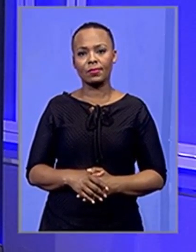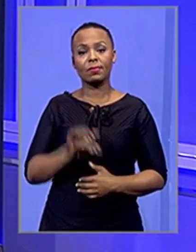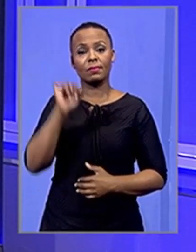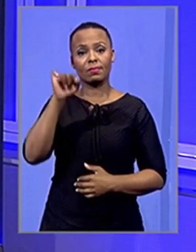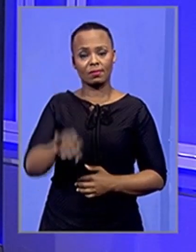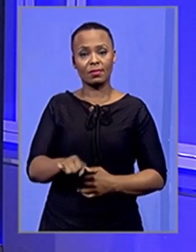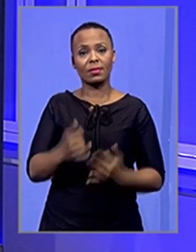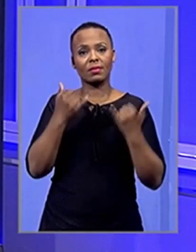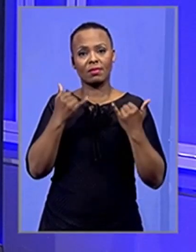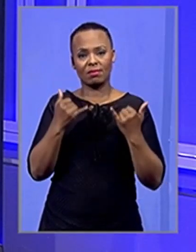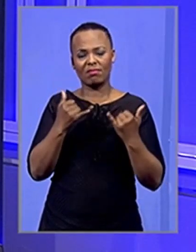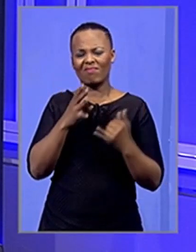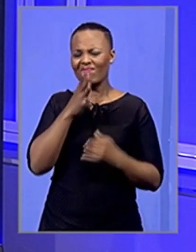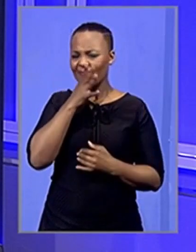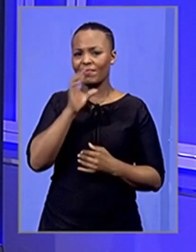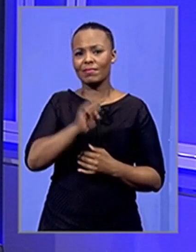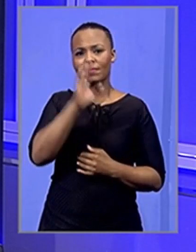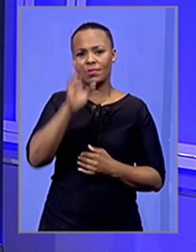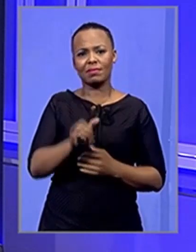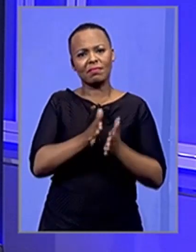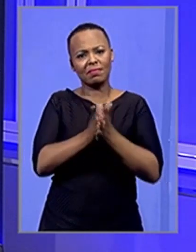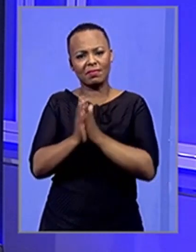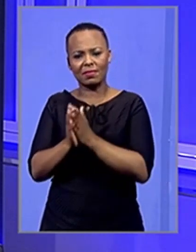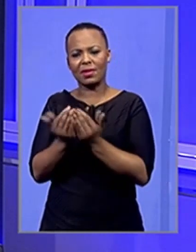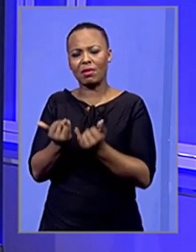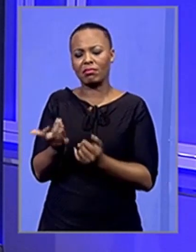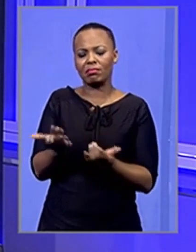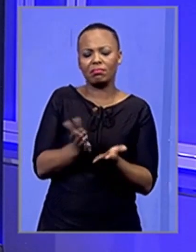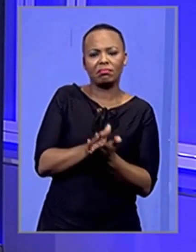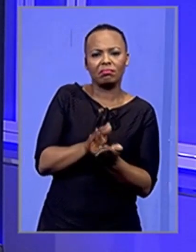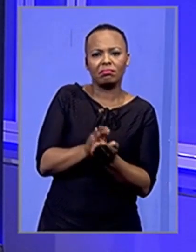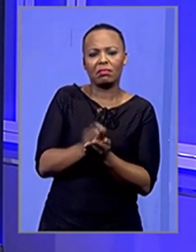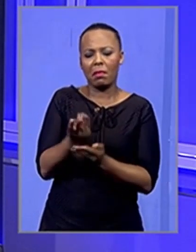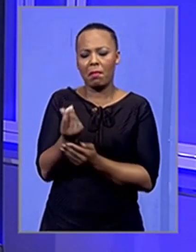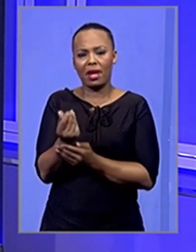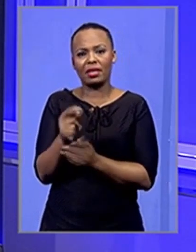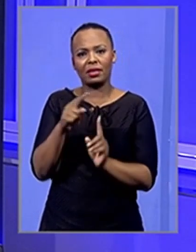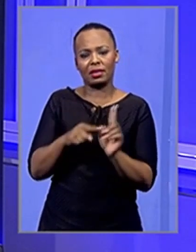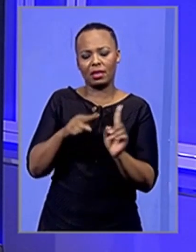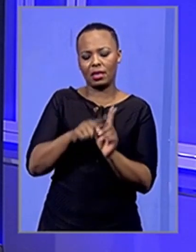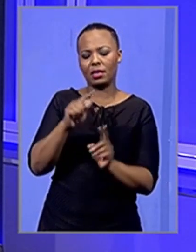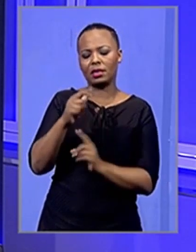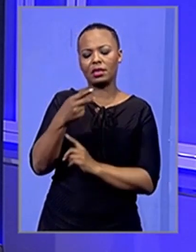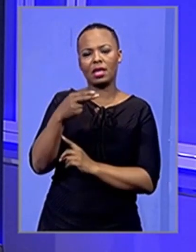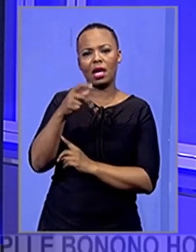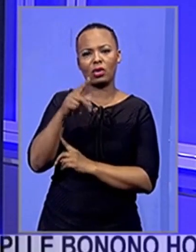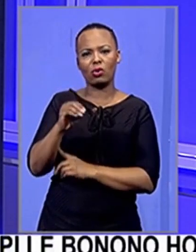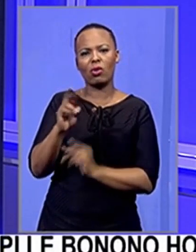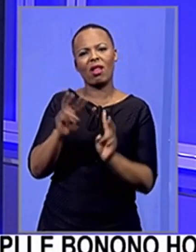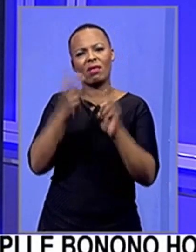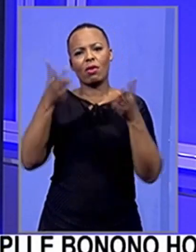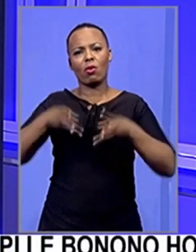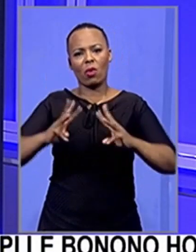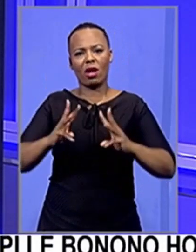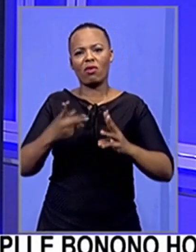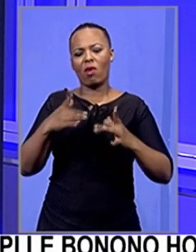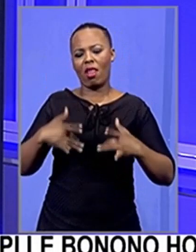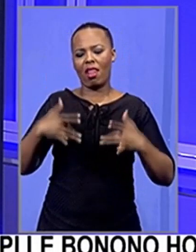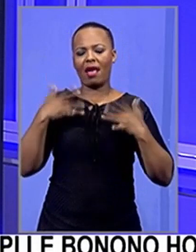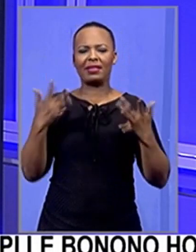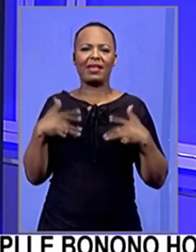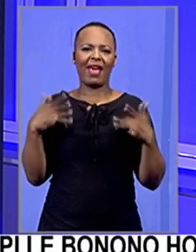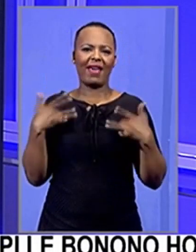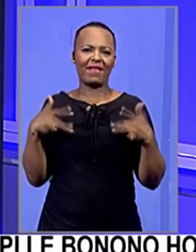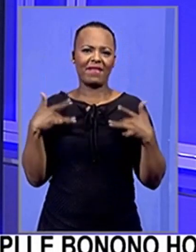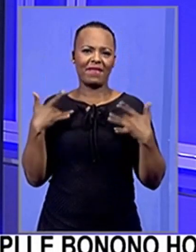mengata Afrika Borwa ho na le batho ba kopang tjhelete ka Kimberley Thato Hlabong o etsa dintho ka tsela e arohileng hore a phele. O tla mona